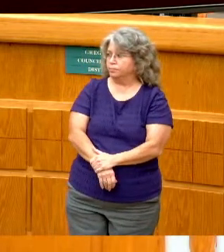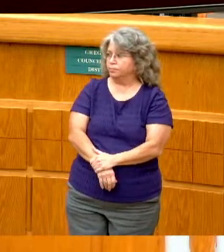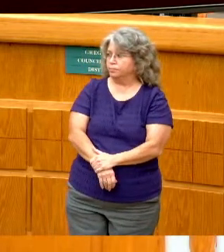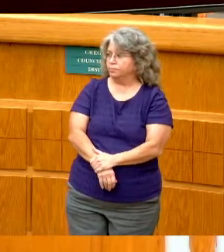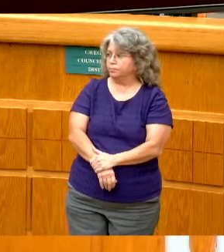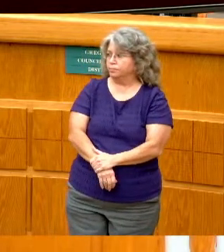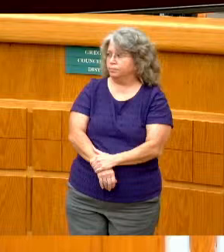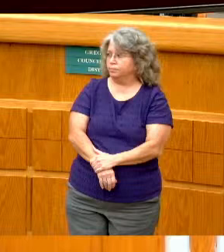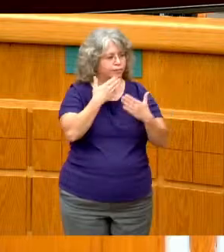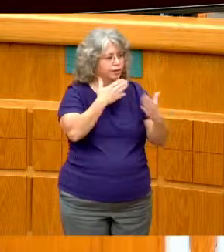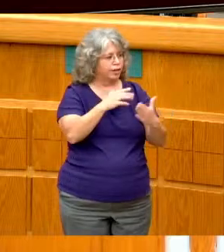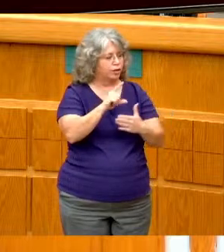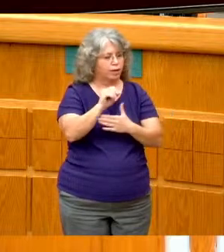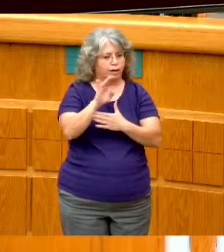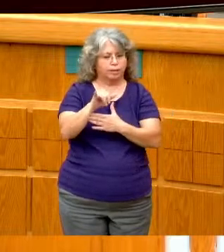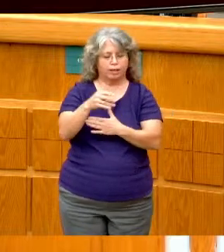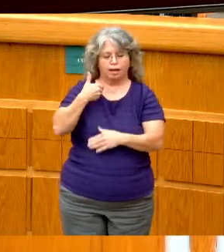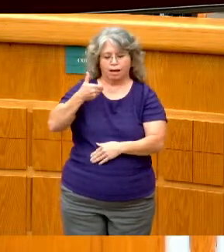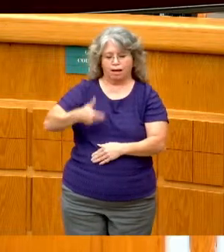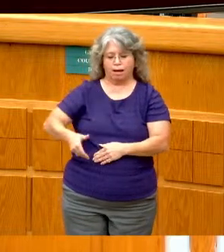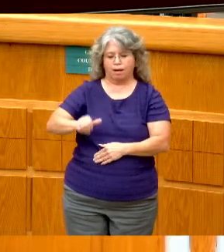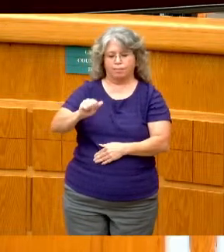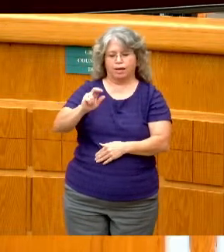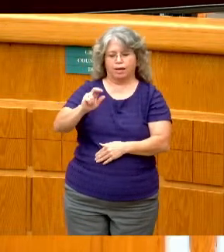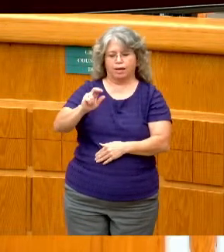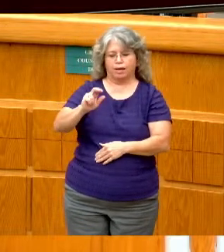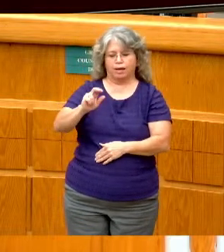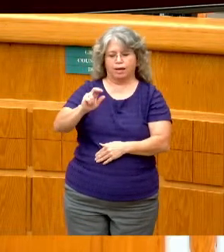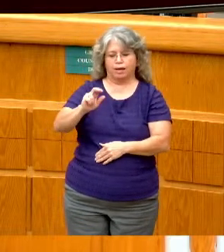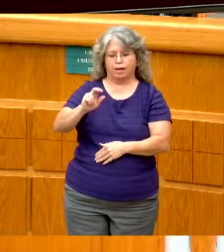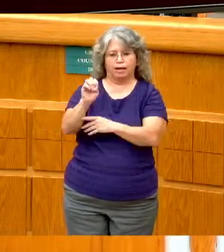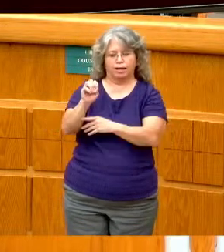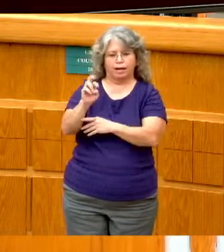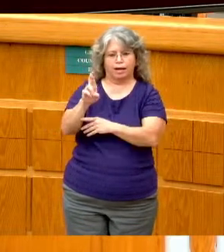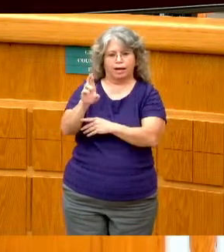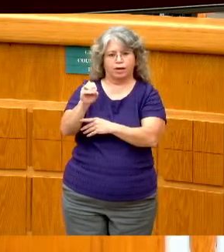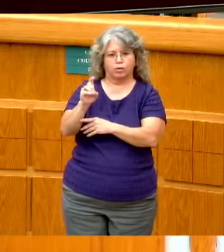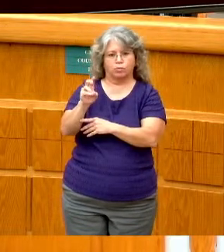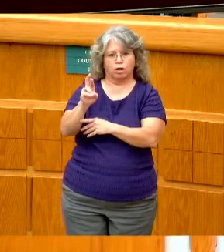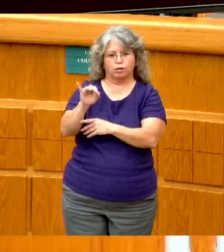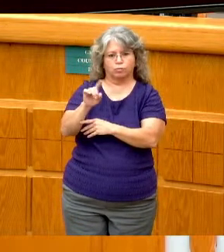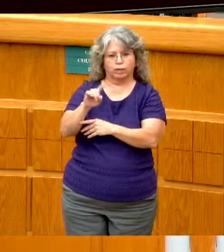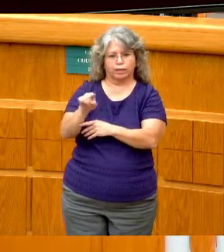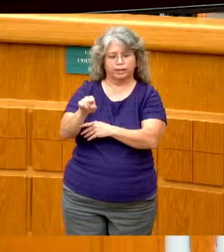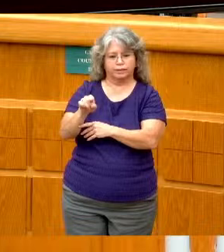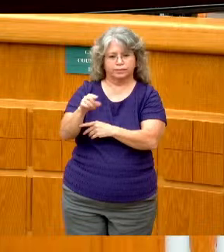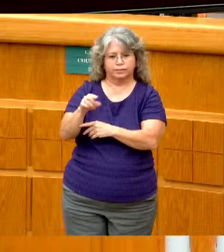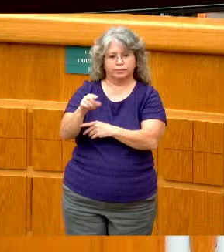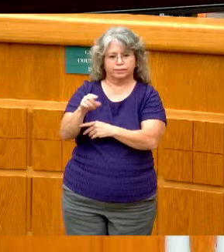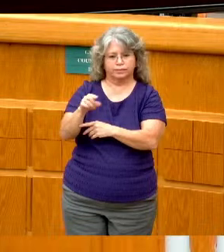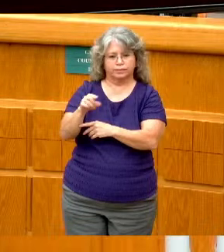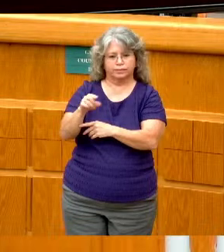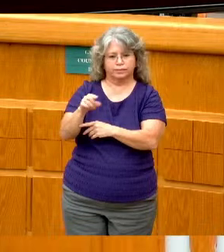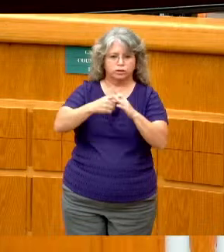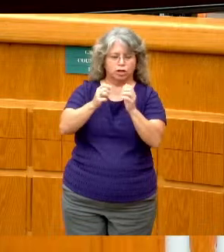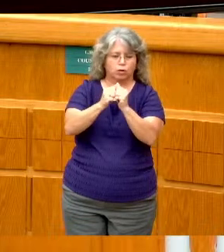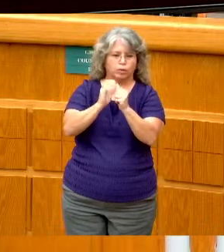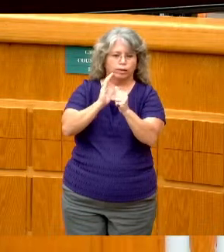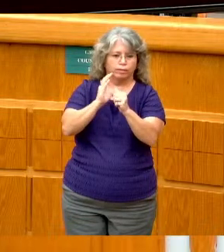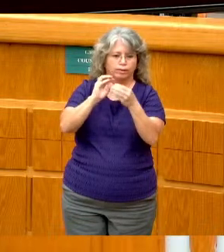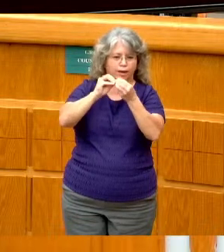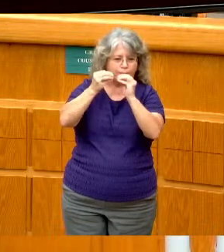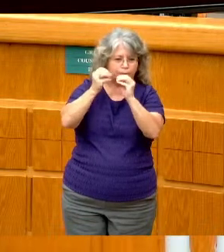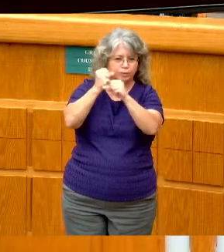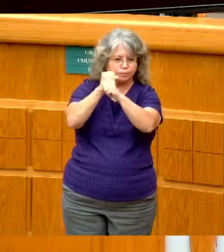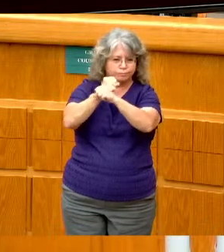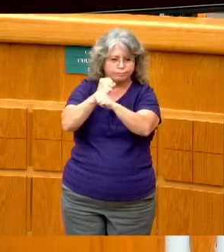Thank you, Gabby. Annette Rodriguez, Health Director. We're going to start with the COVID-19 statistics. And so